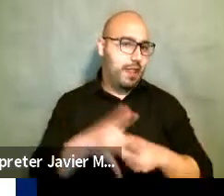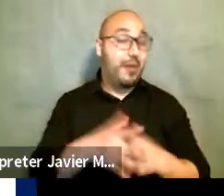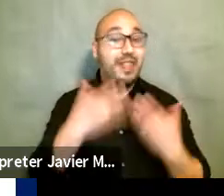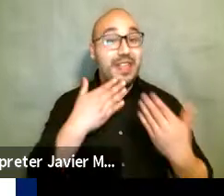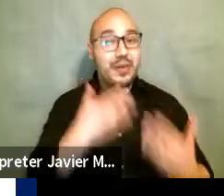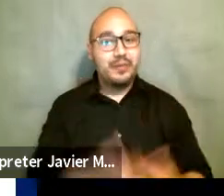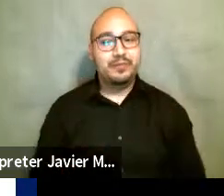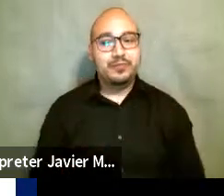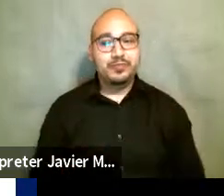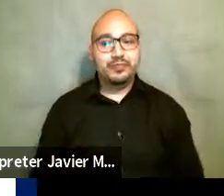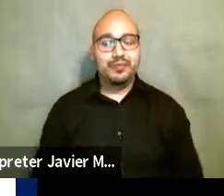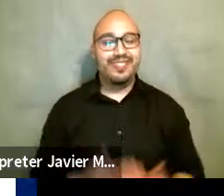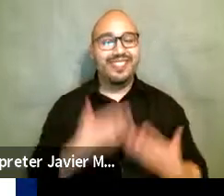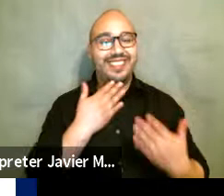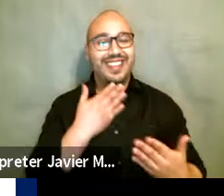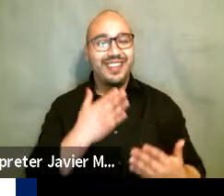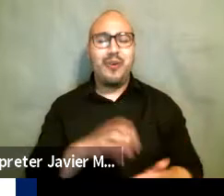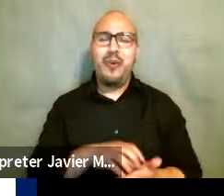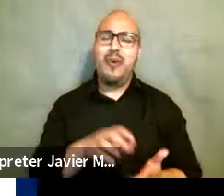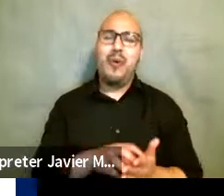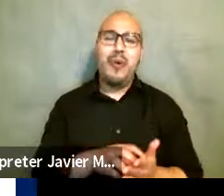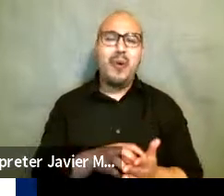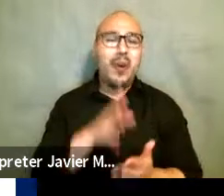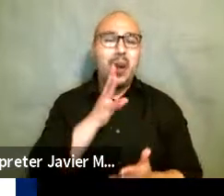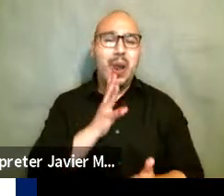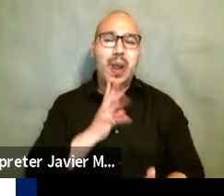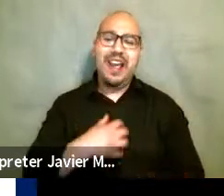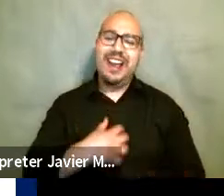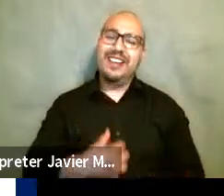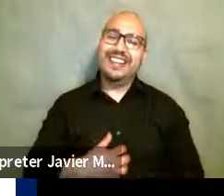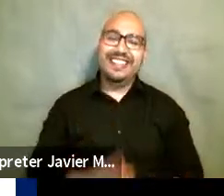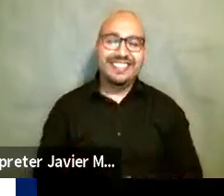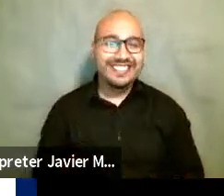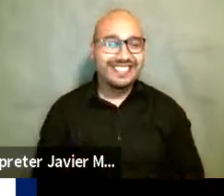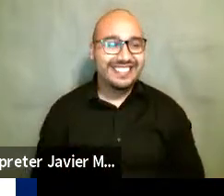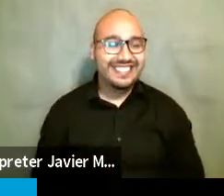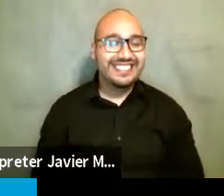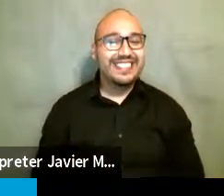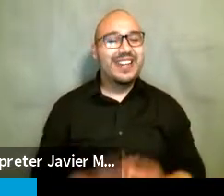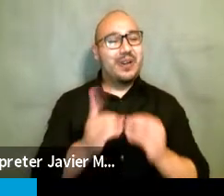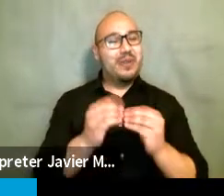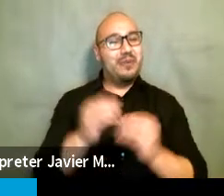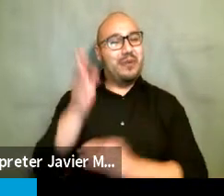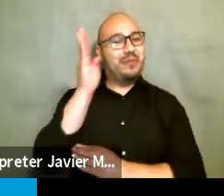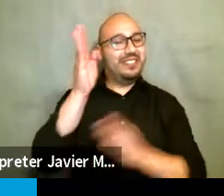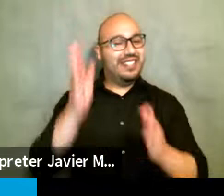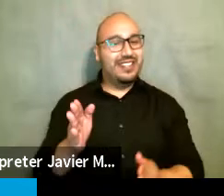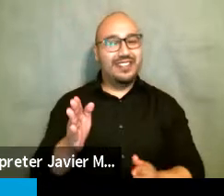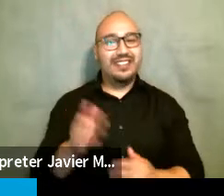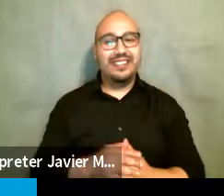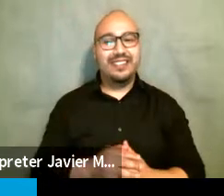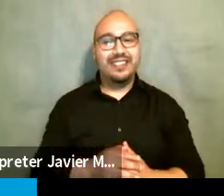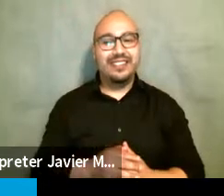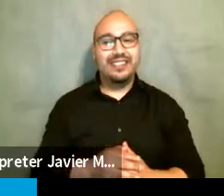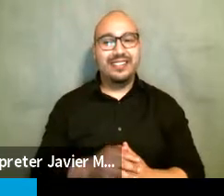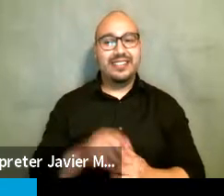much. Thank you. Those cookies make me hungry. Okay, we have one more presenter, Sarah Penalty from